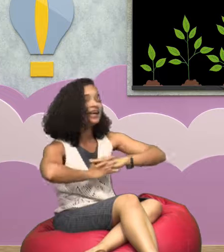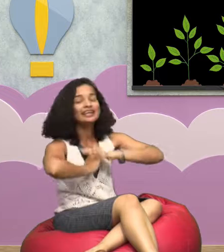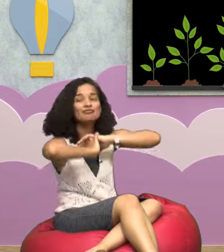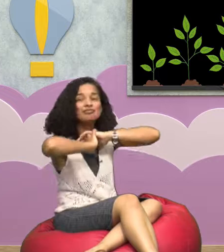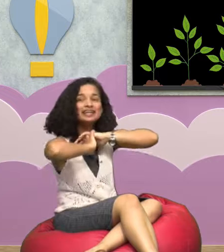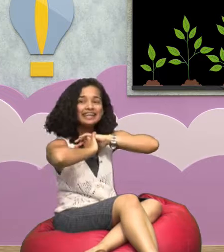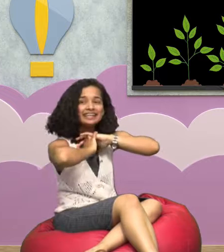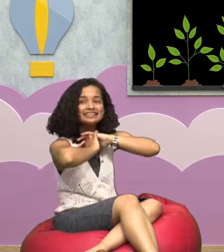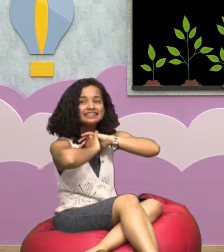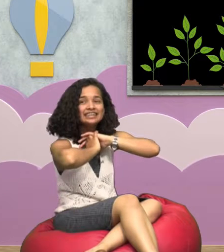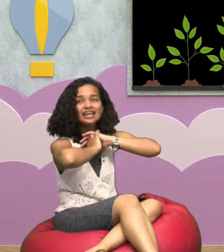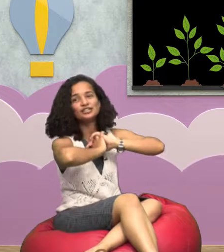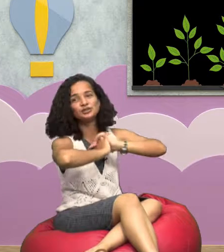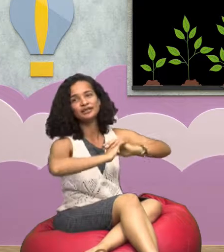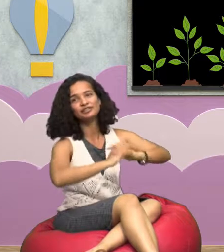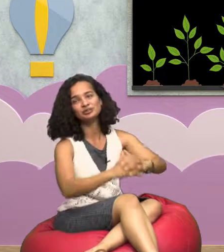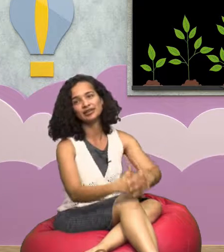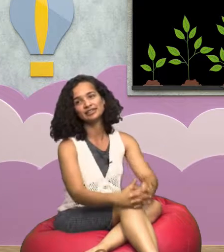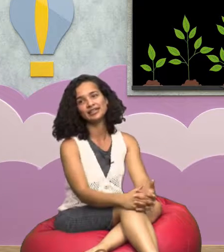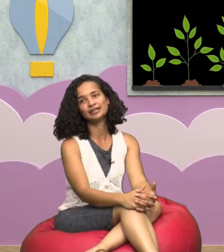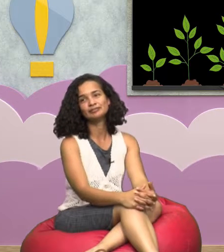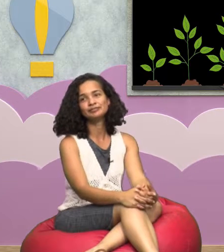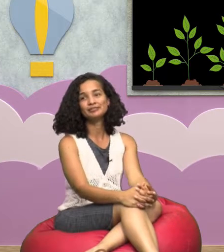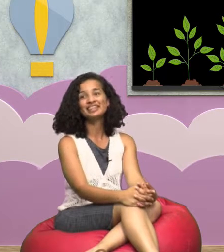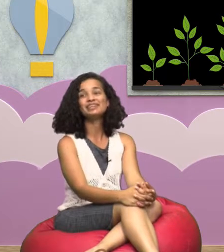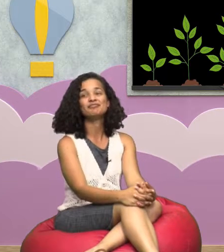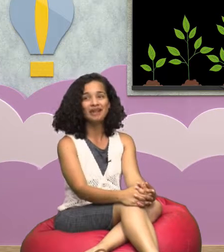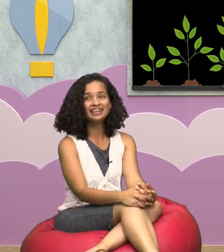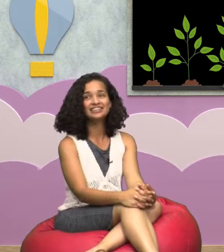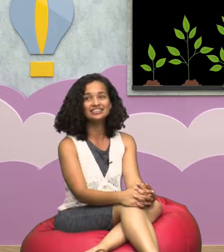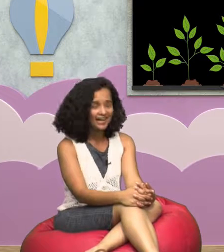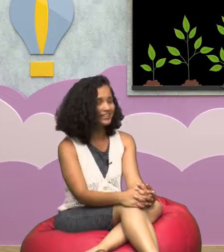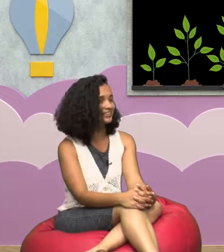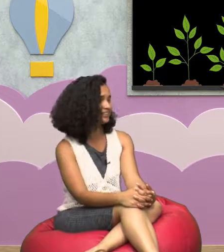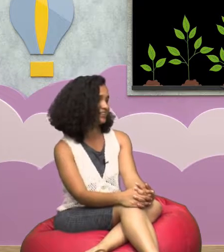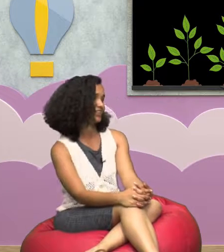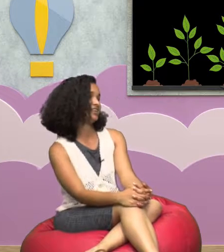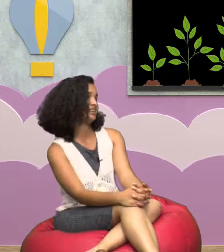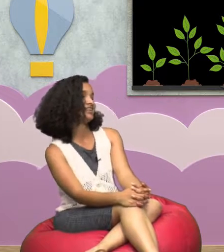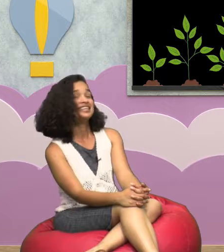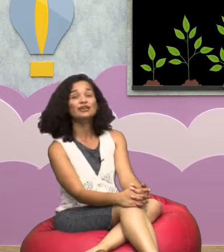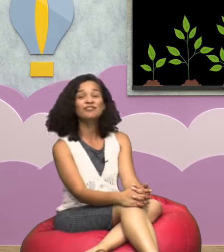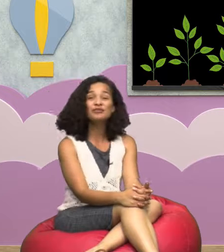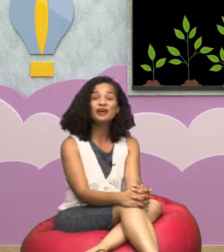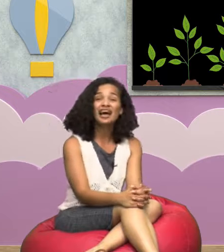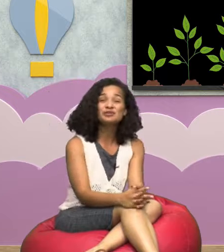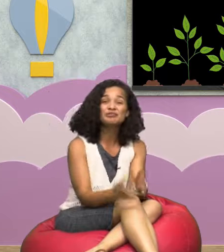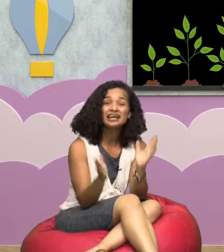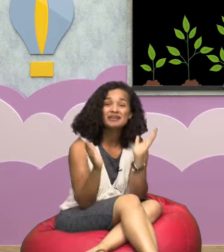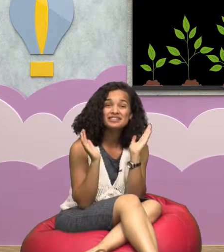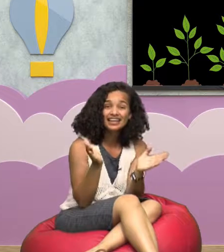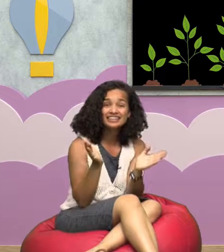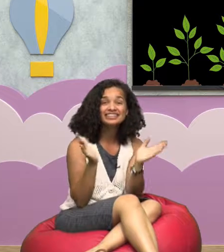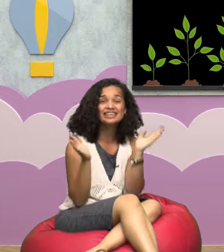grows. Then please do give it to Maricel. Imagine. Oh my. So if you guys